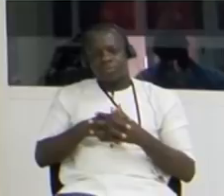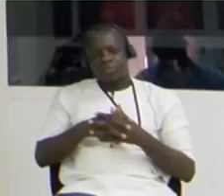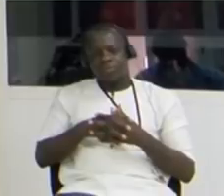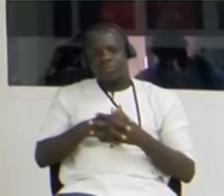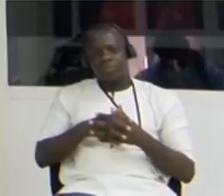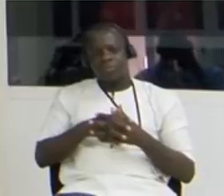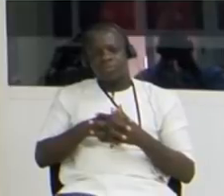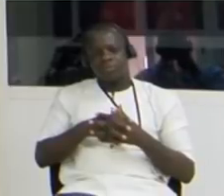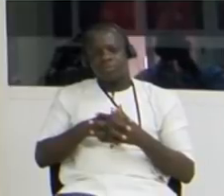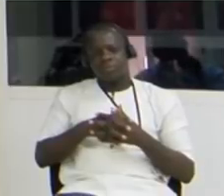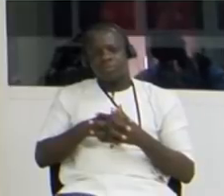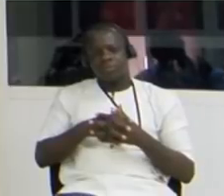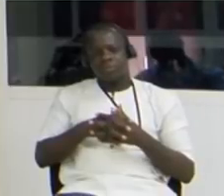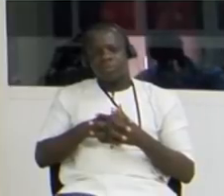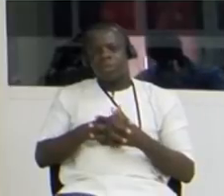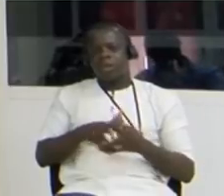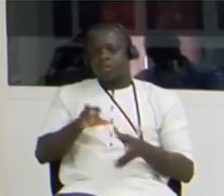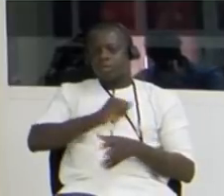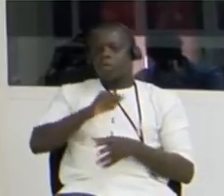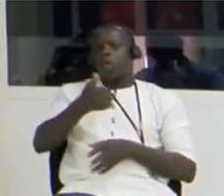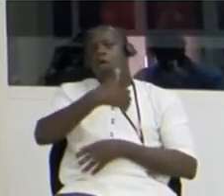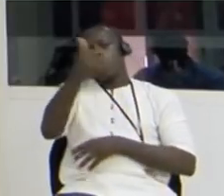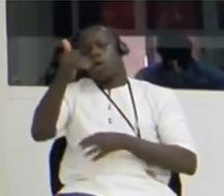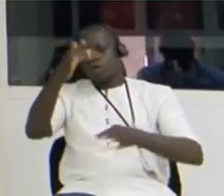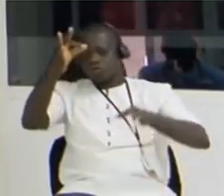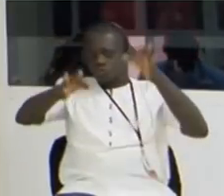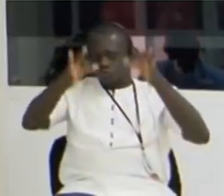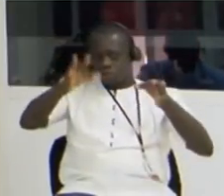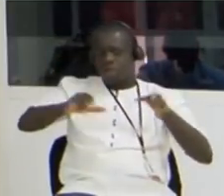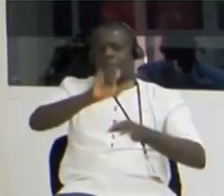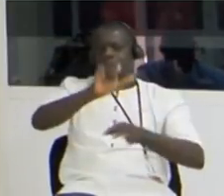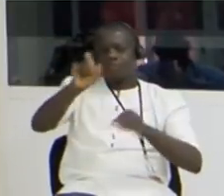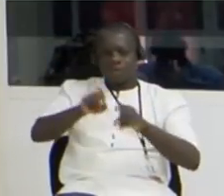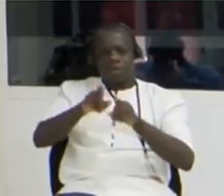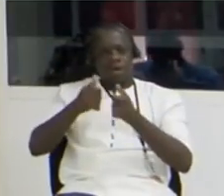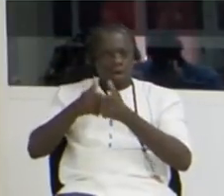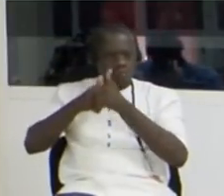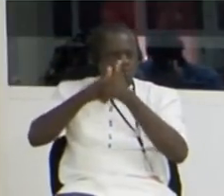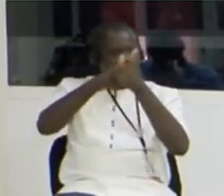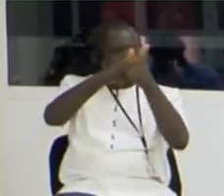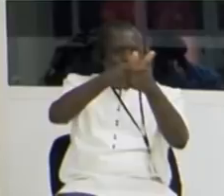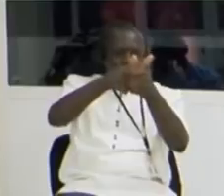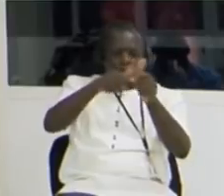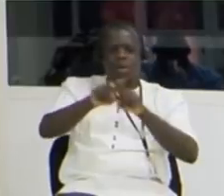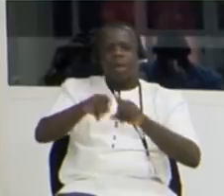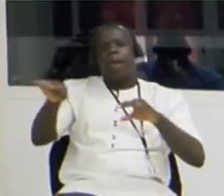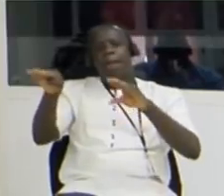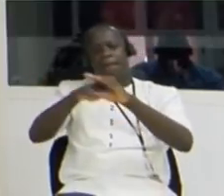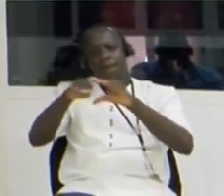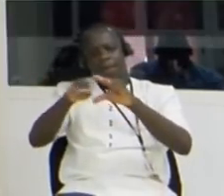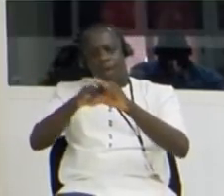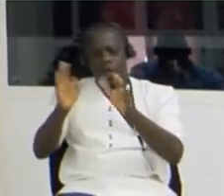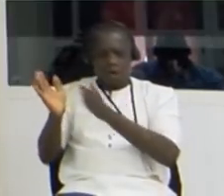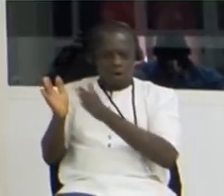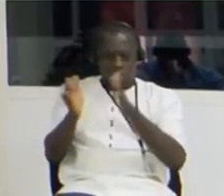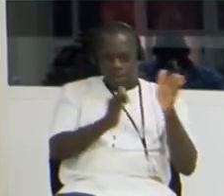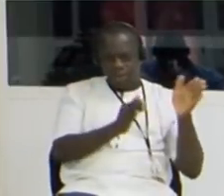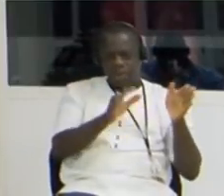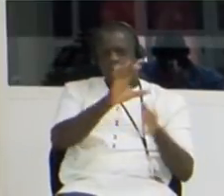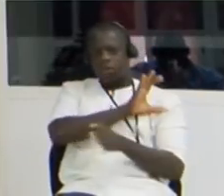accompanied by the judges. Some judges were a part of it. Some members of the organizing committee were a part of it,